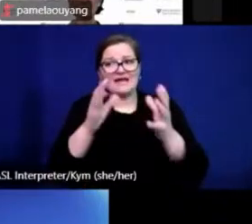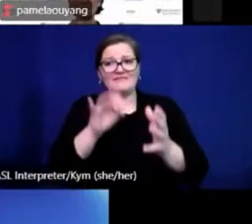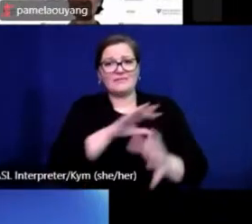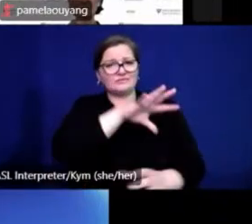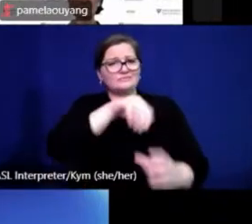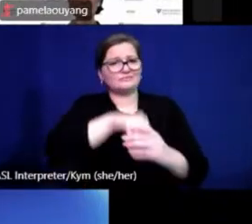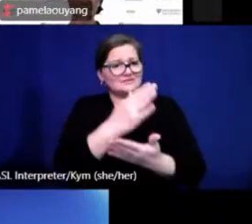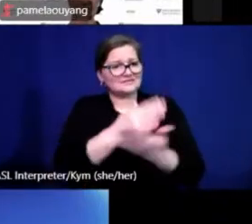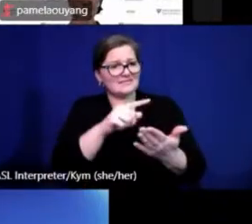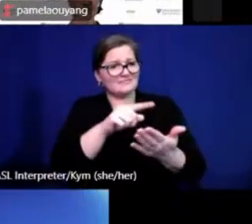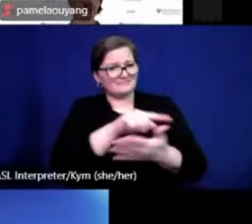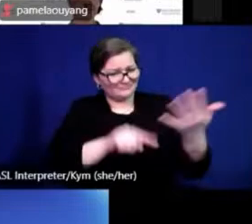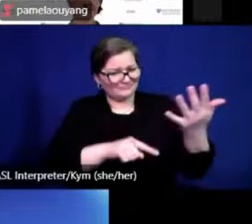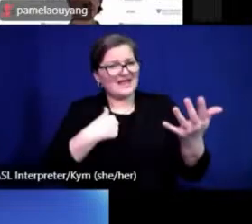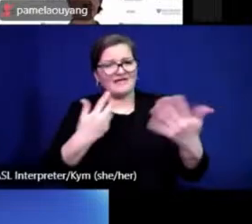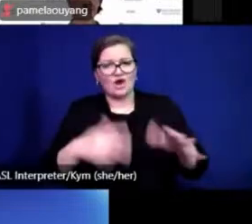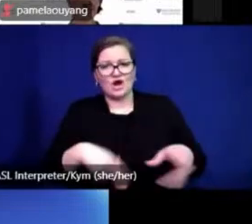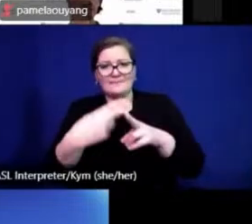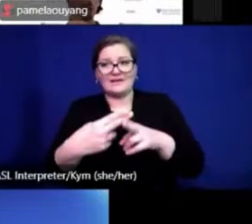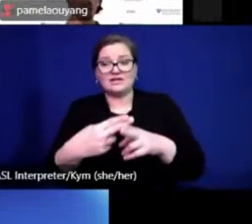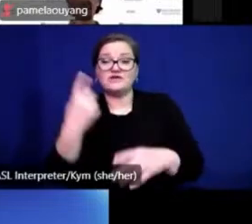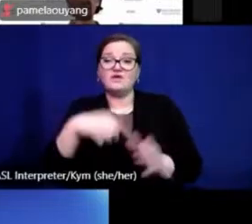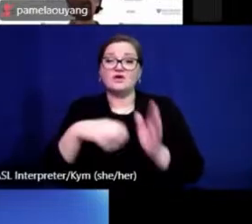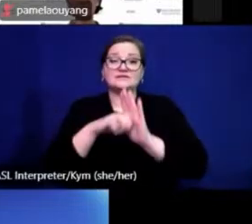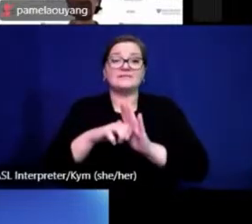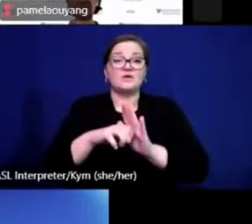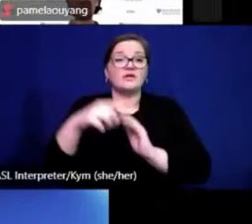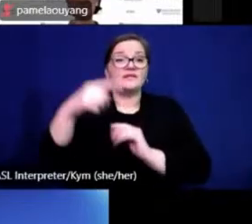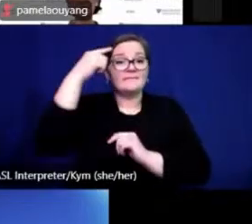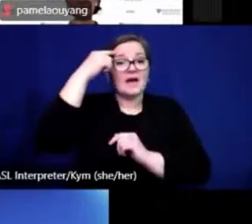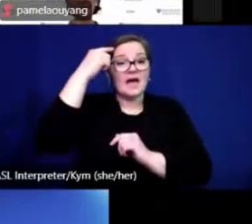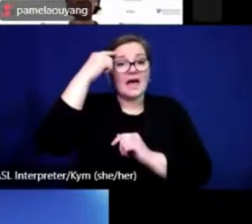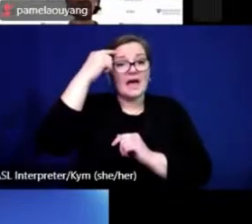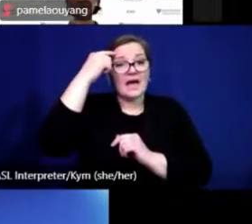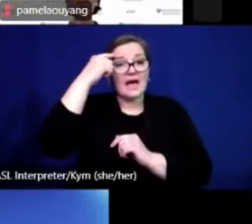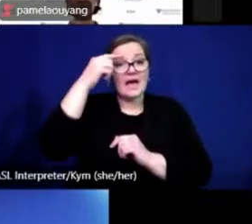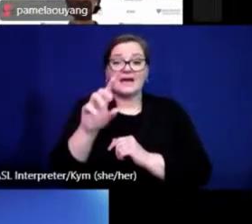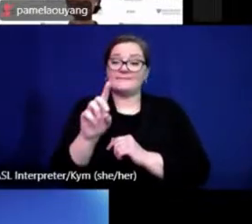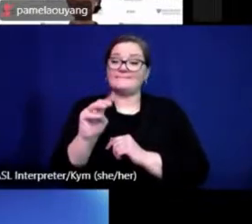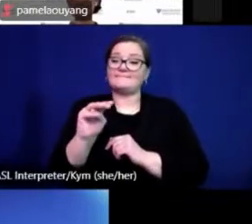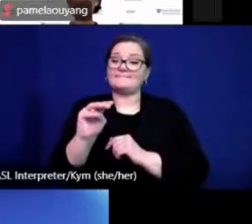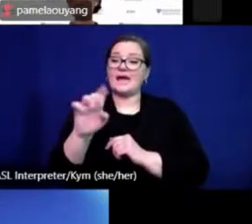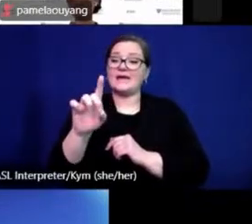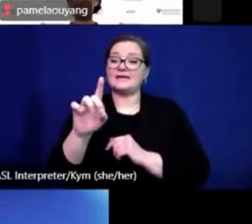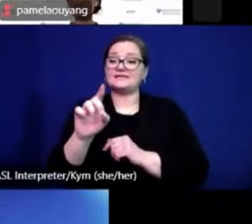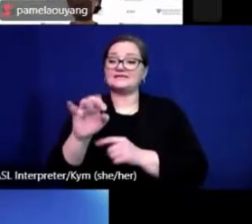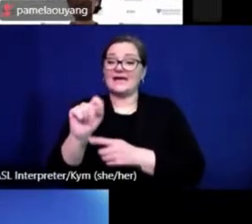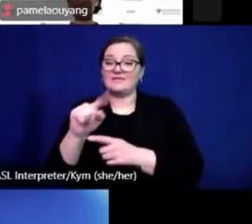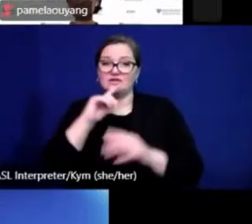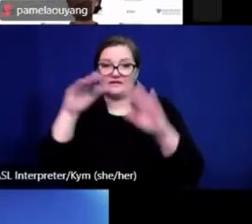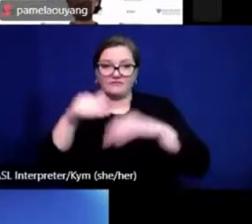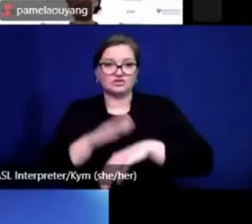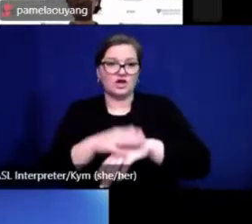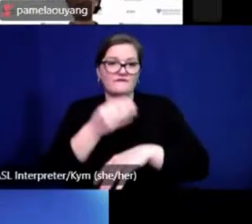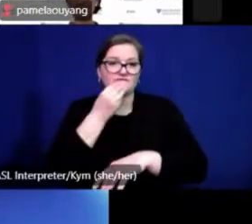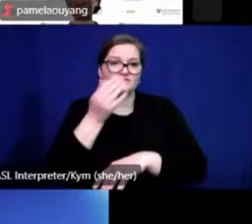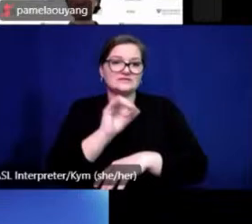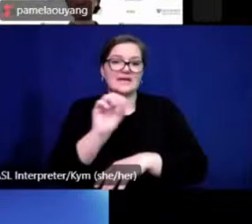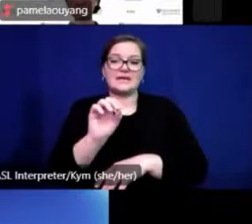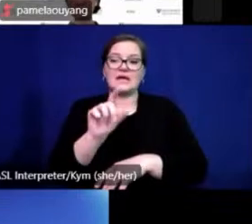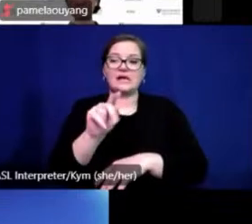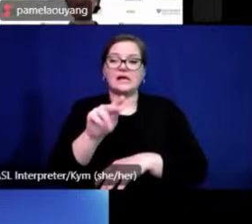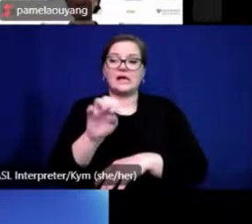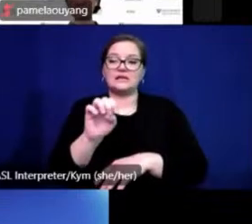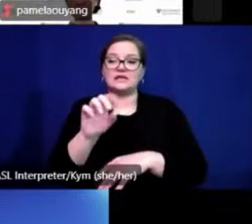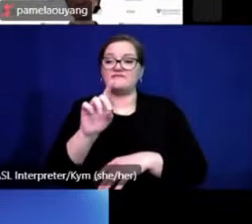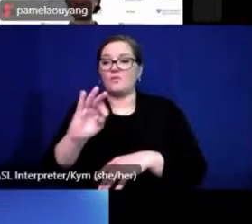I mentioned. So for example, the Mind diet really focuses on some of these foods, such as olive oil, green